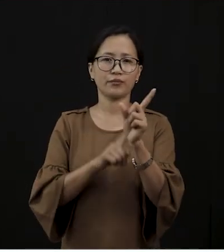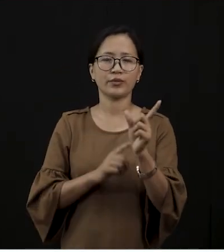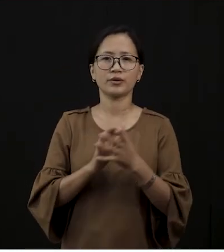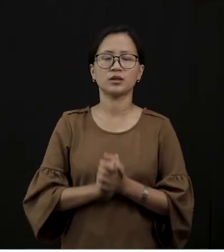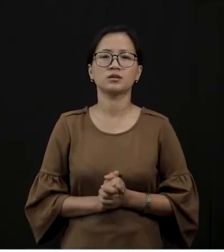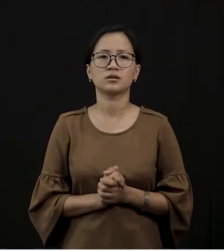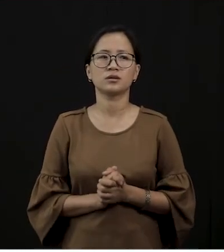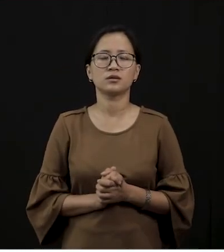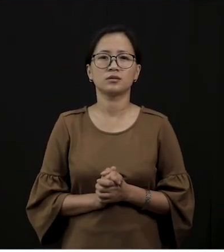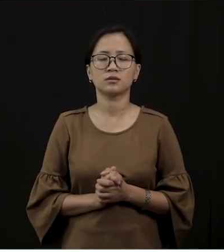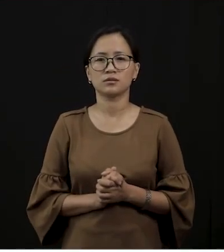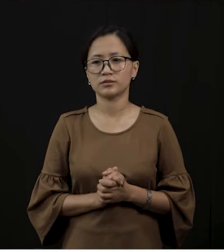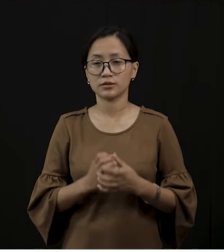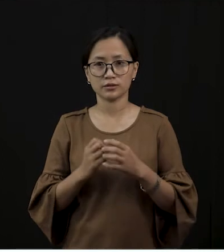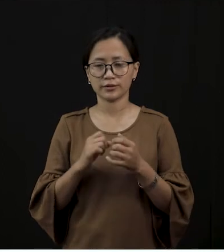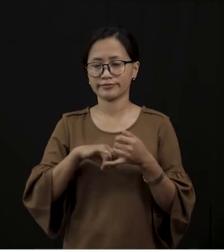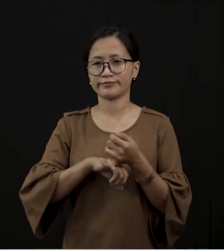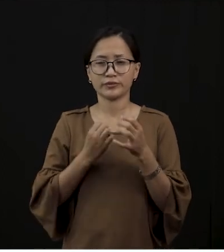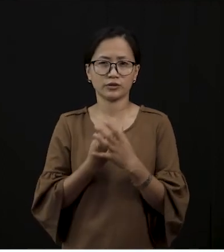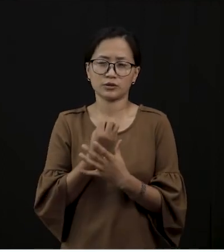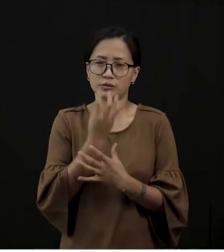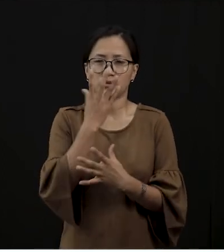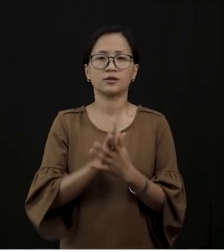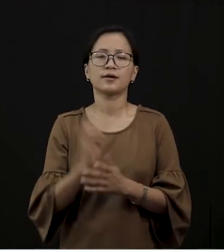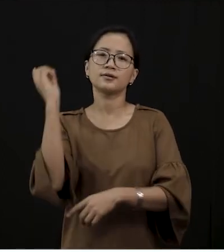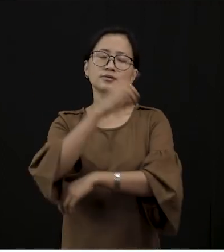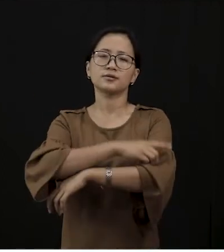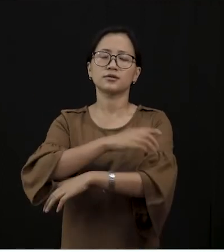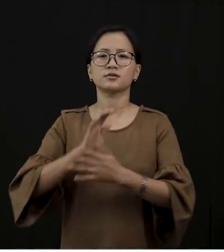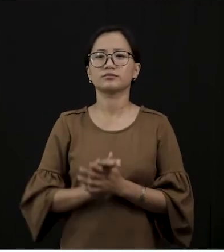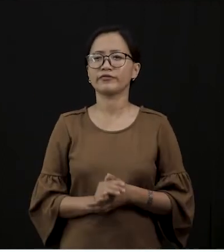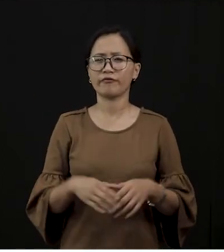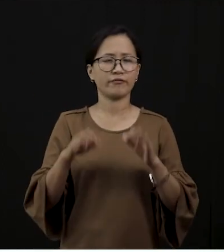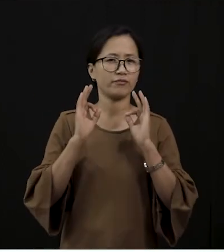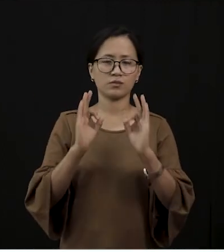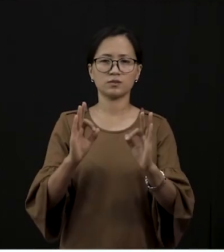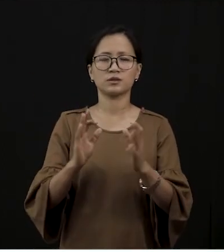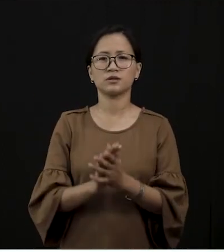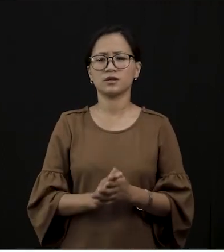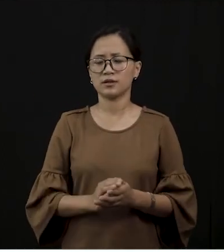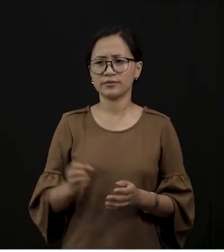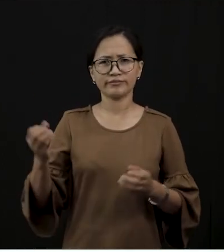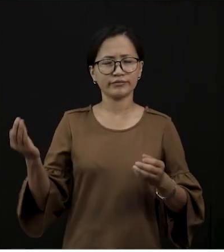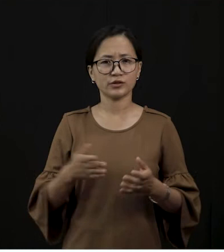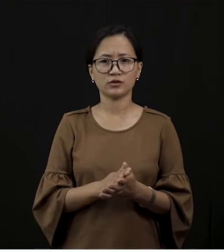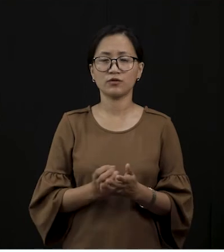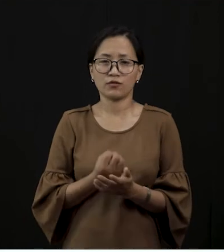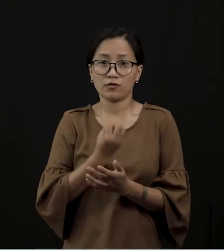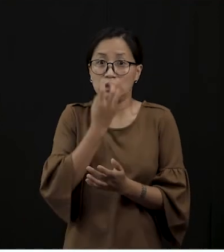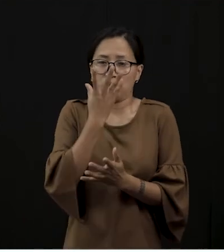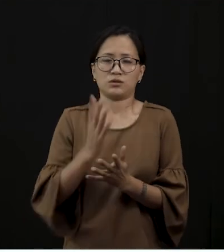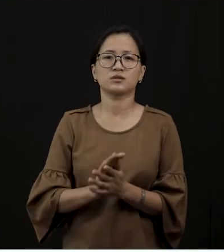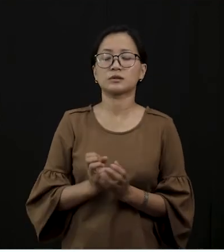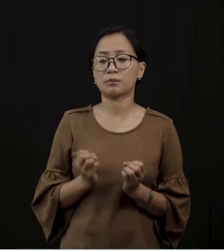and May is spring season. The days are very pleasant and new flowers bloom.